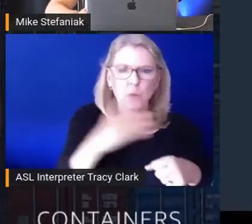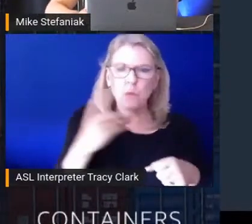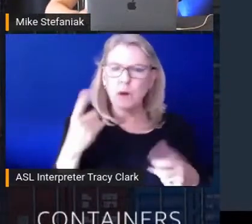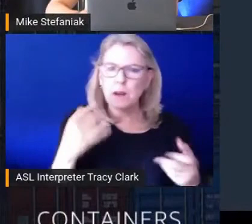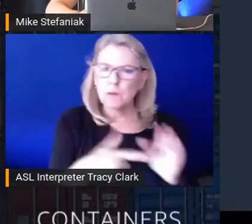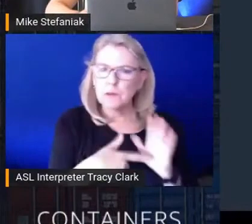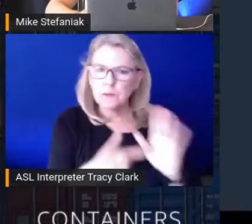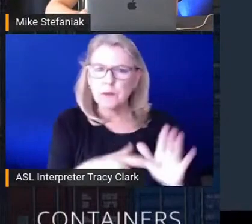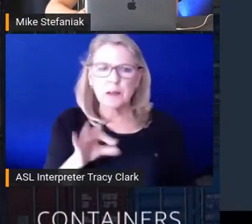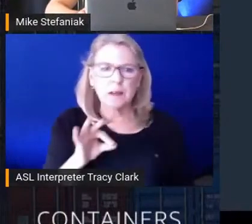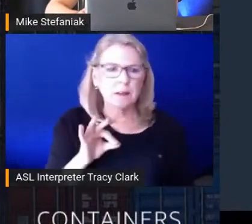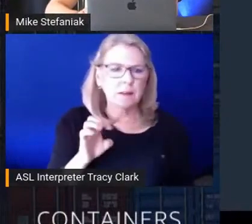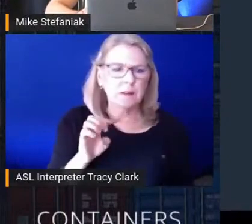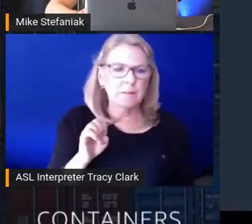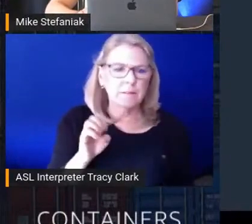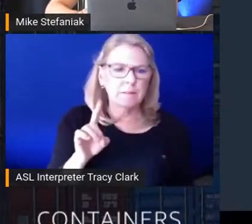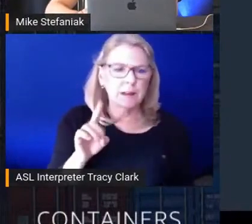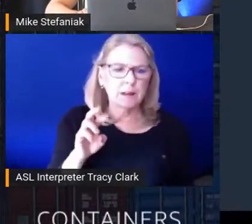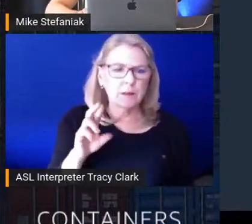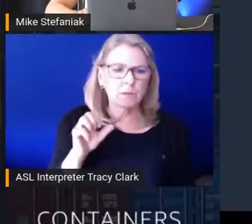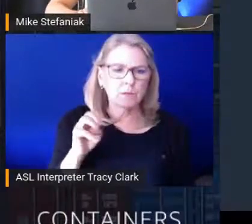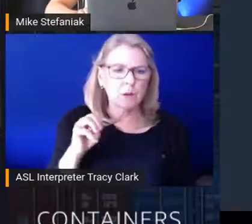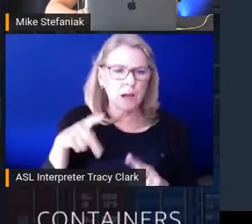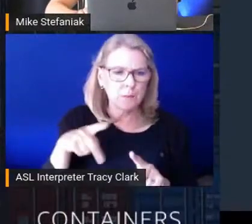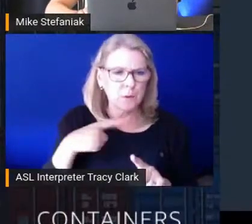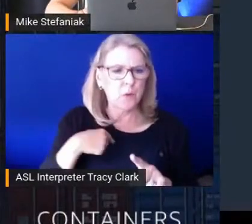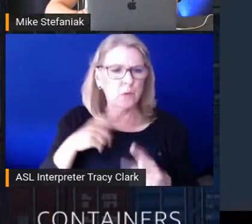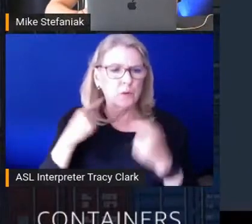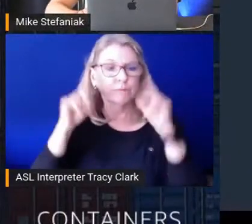year, and there's additional ones on the roadmap.